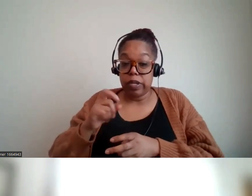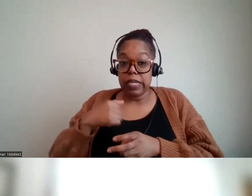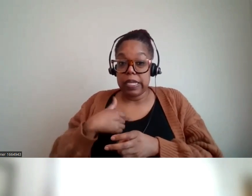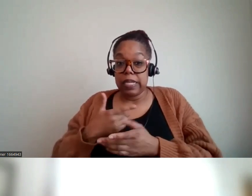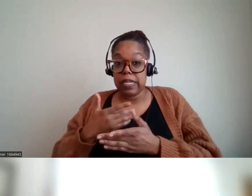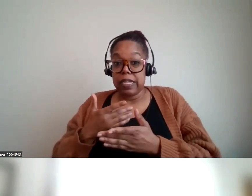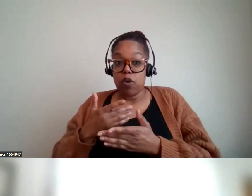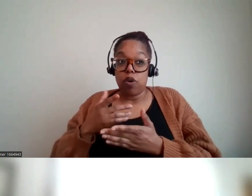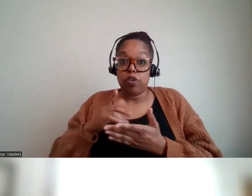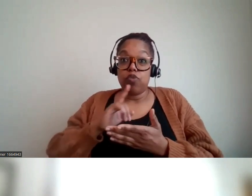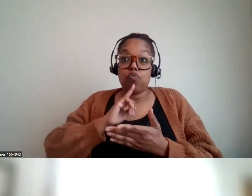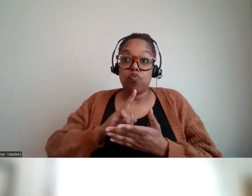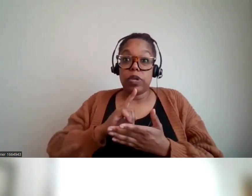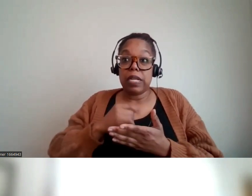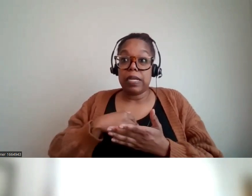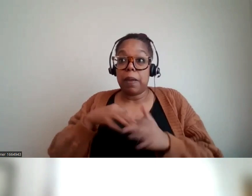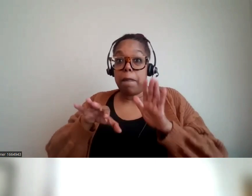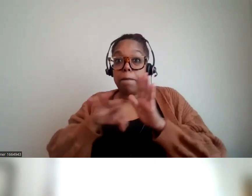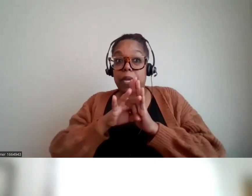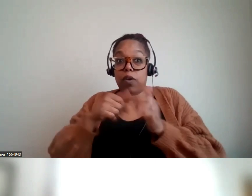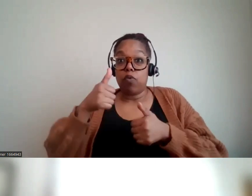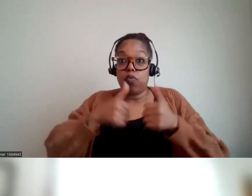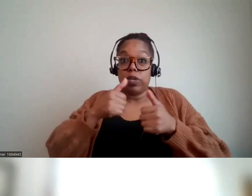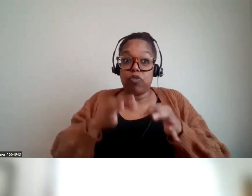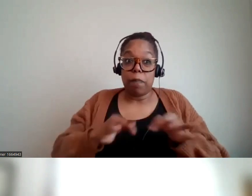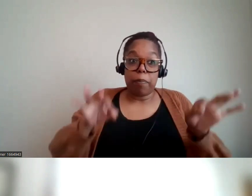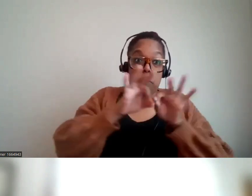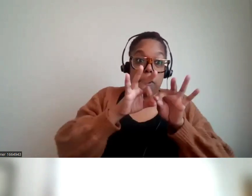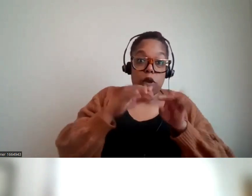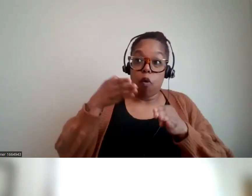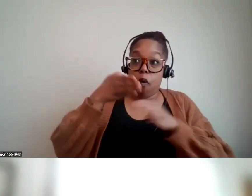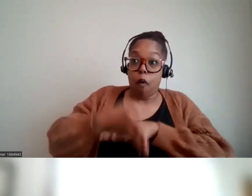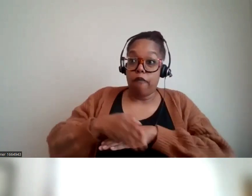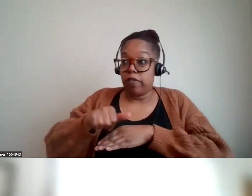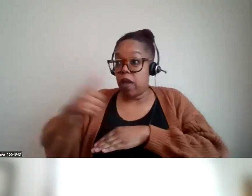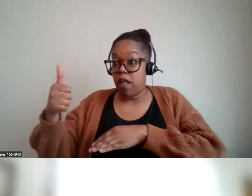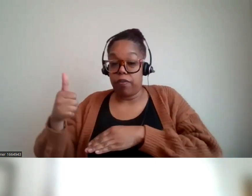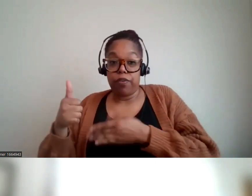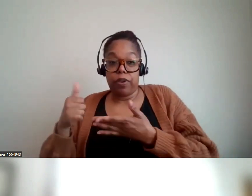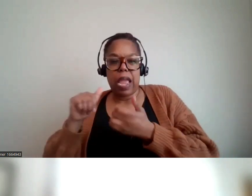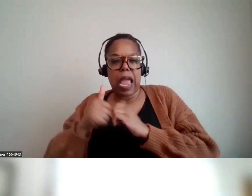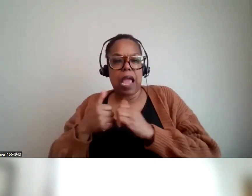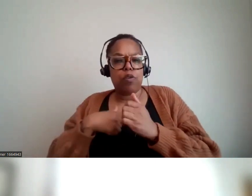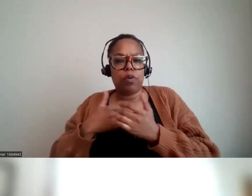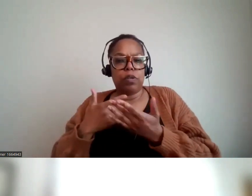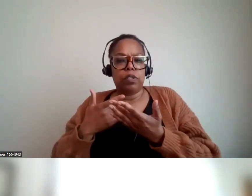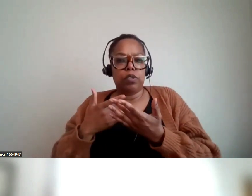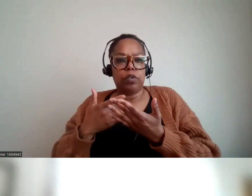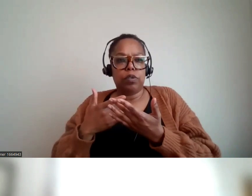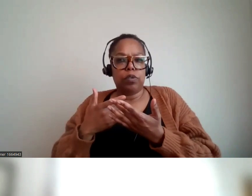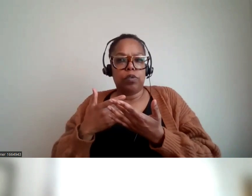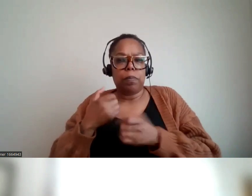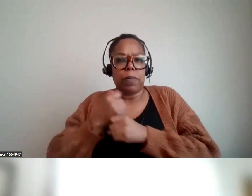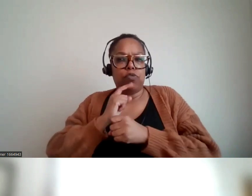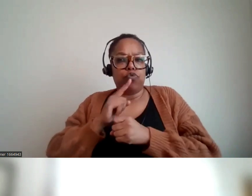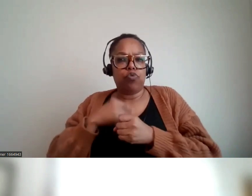over another? Or just how are you kind of meeting that challenge of staffing